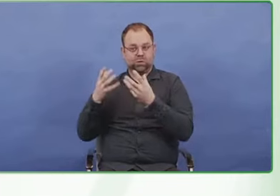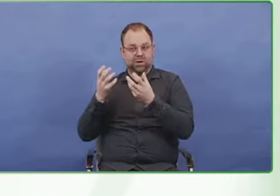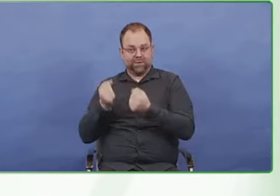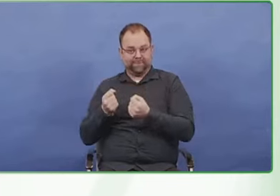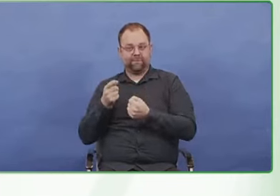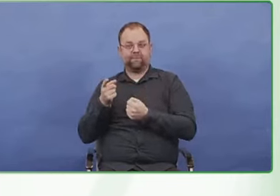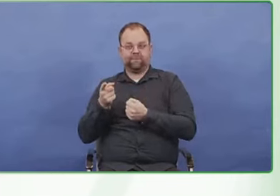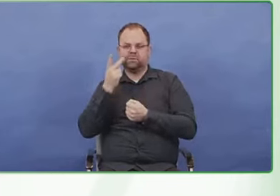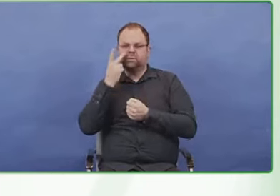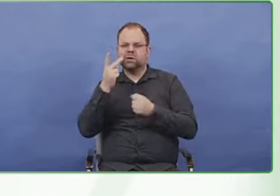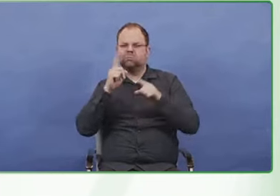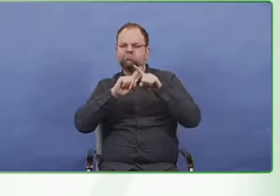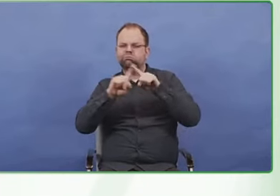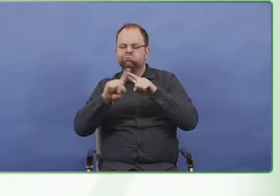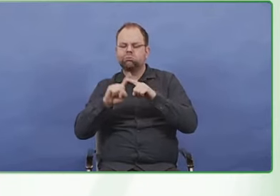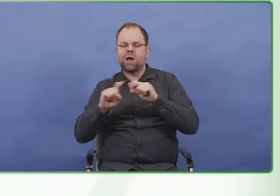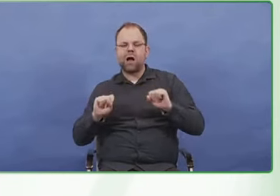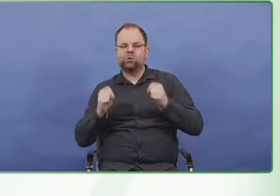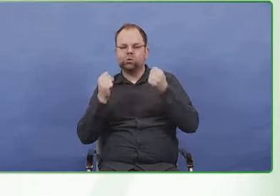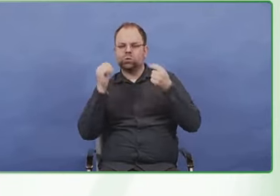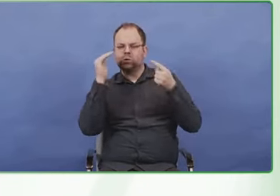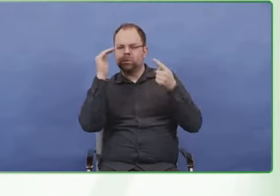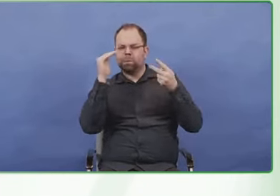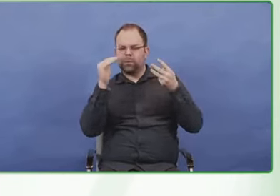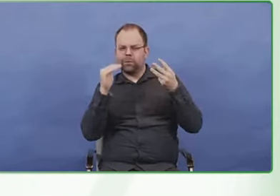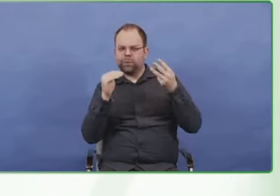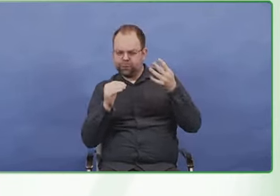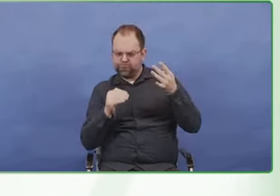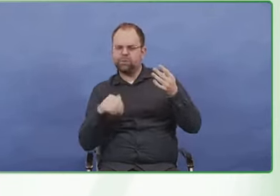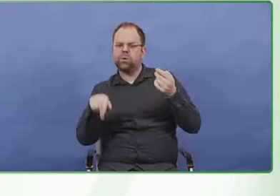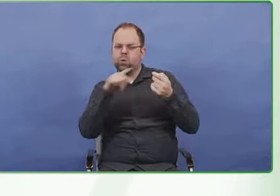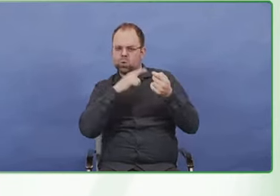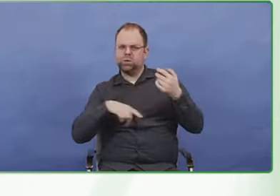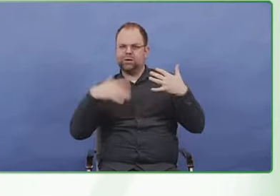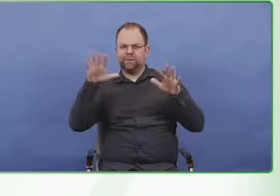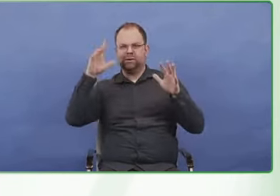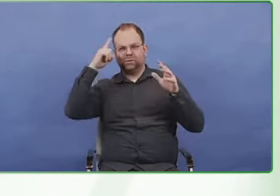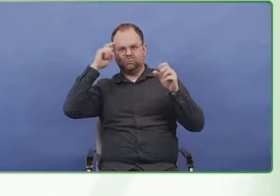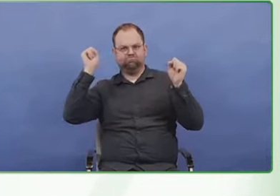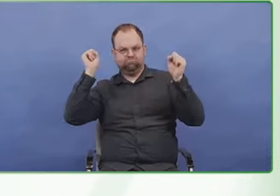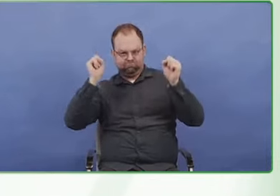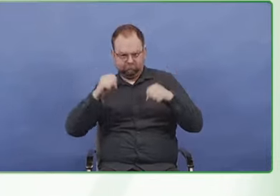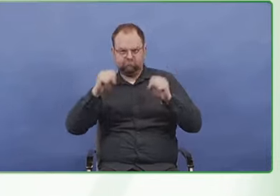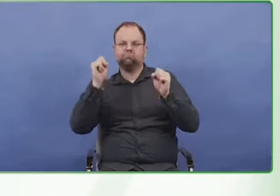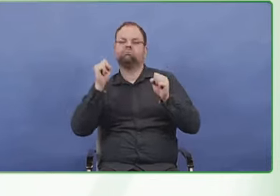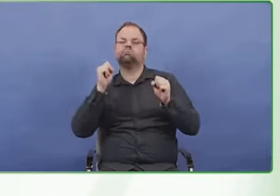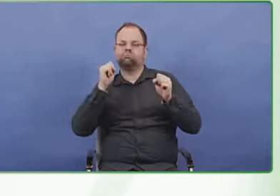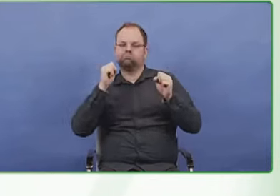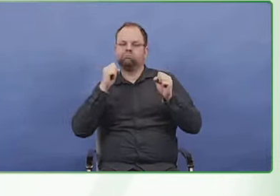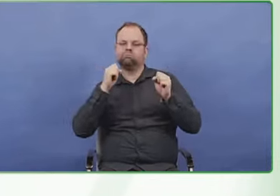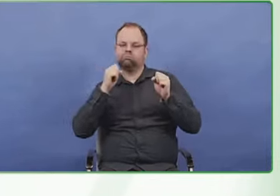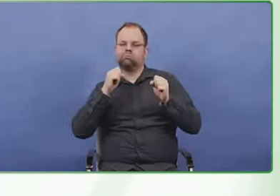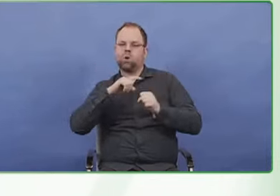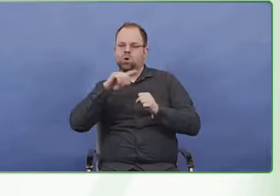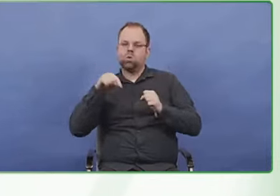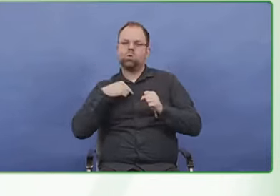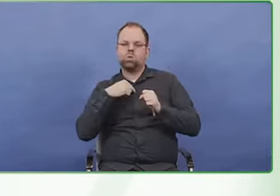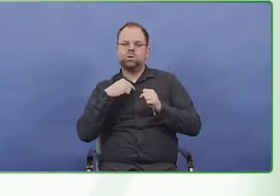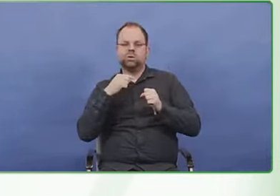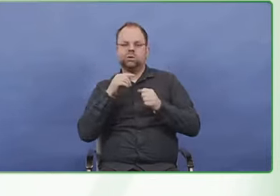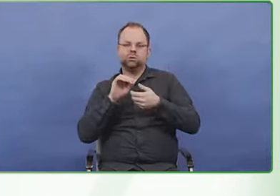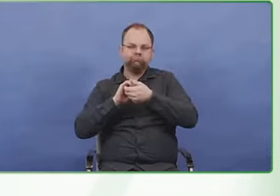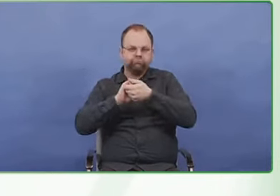is about introducing strategies and practical mechanisms to ensure coordination, right up to introducing or